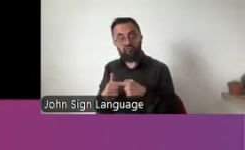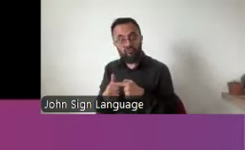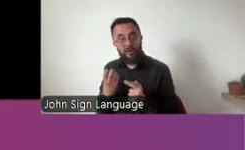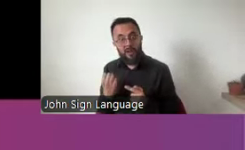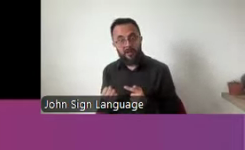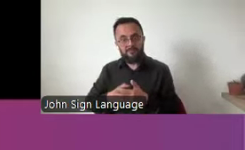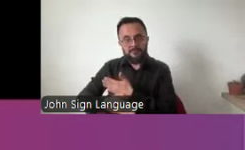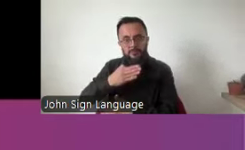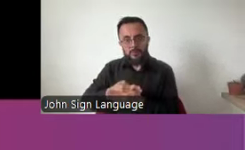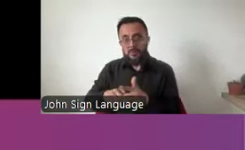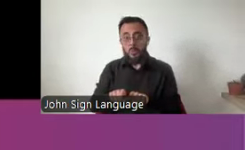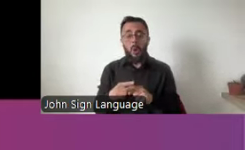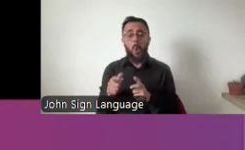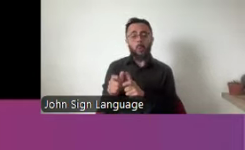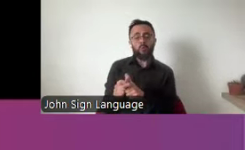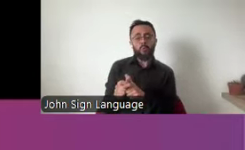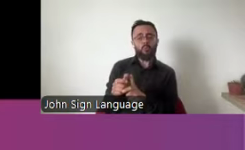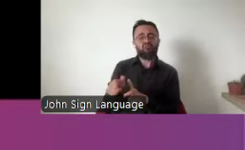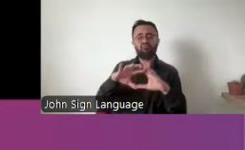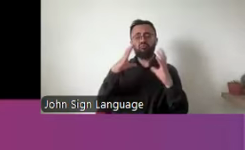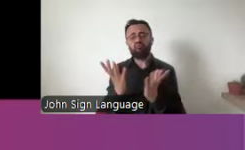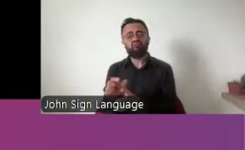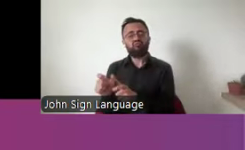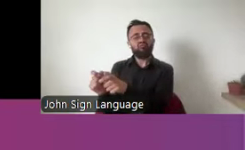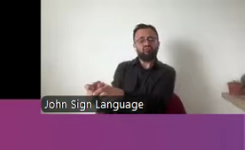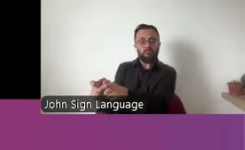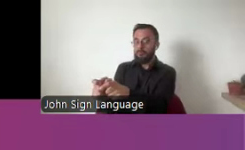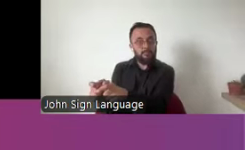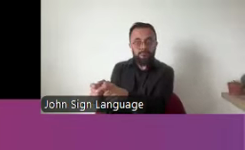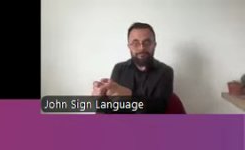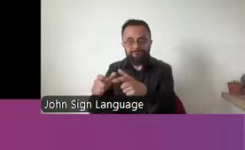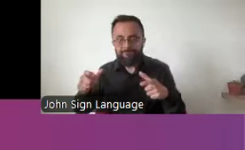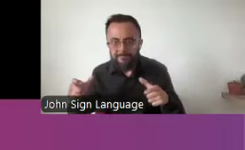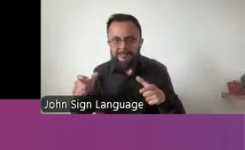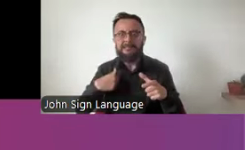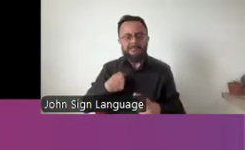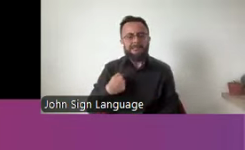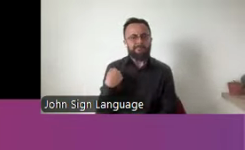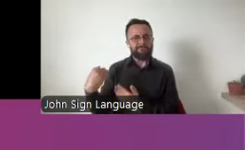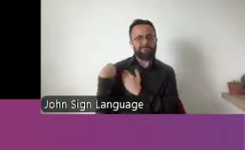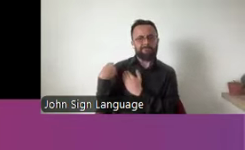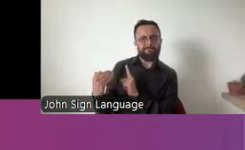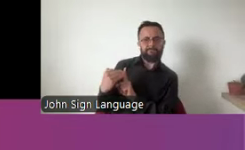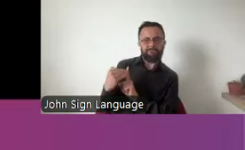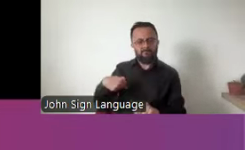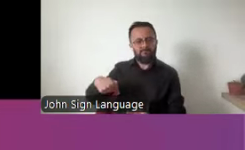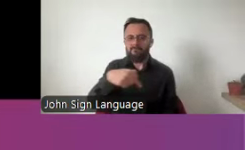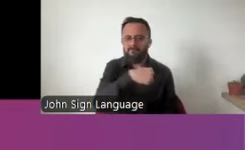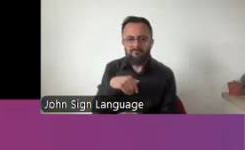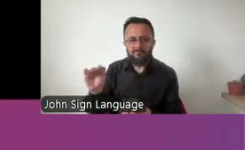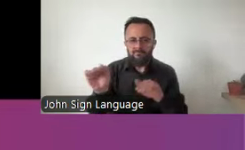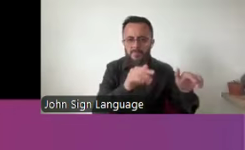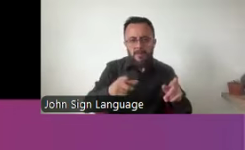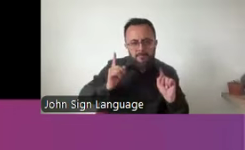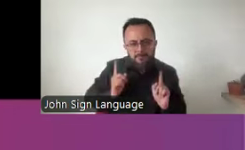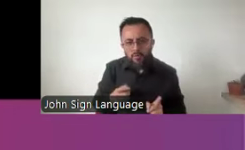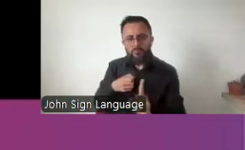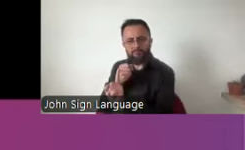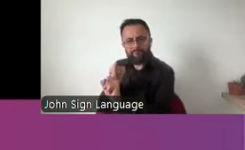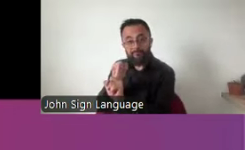that our health services are accessible for persons with disabilities. And then we